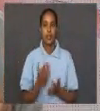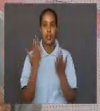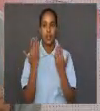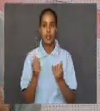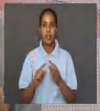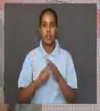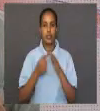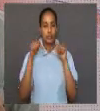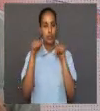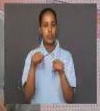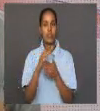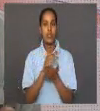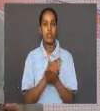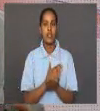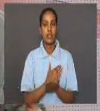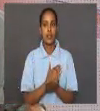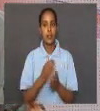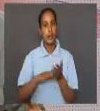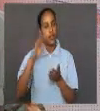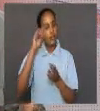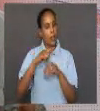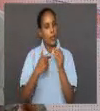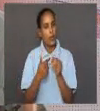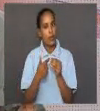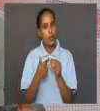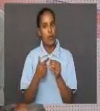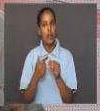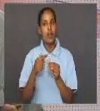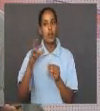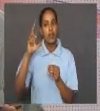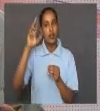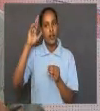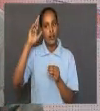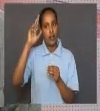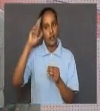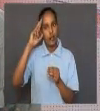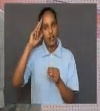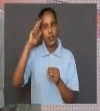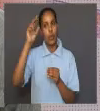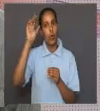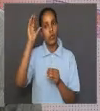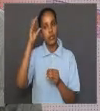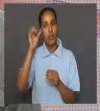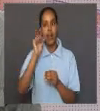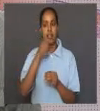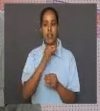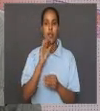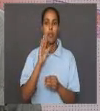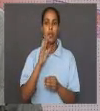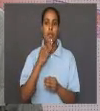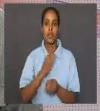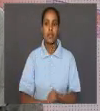Let us start today's lesson by learning about the Arrhenius concept of acids and